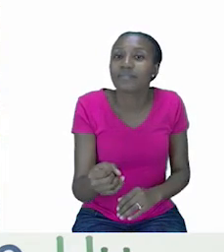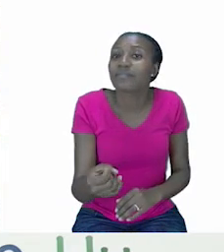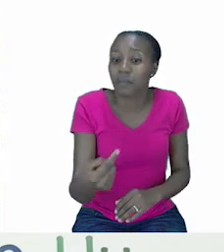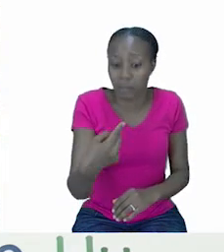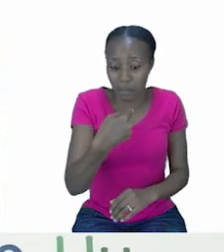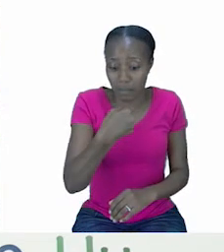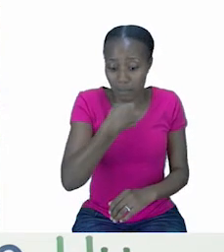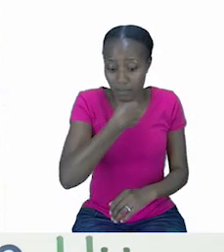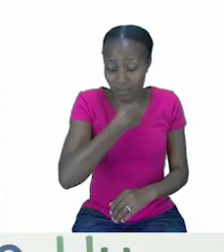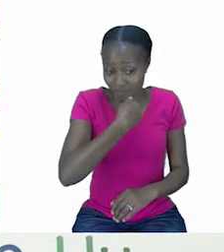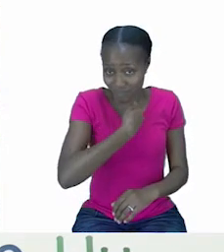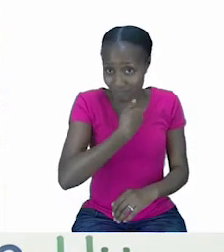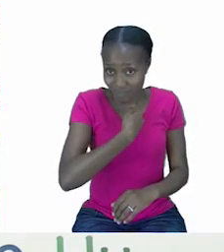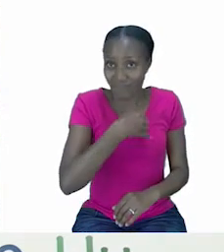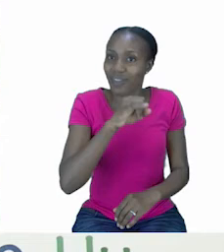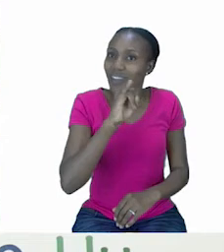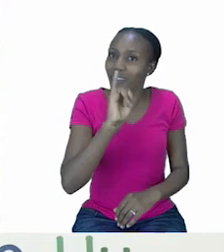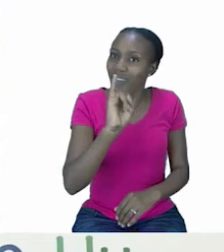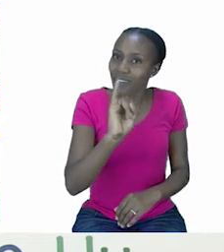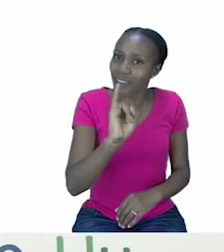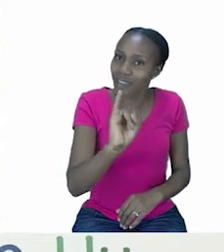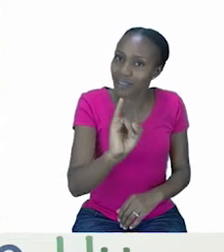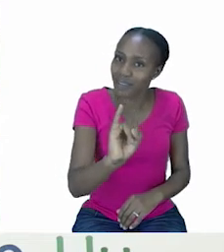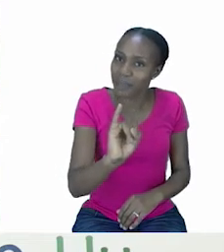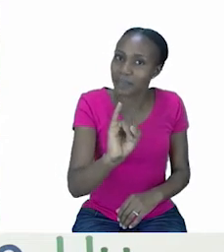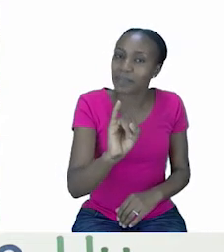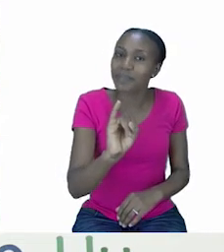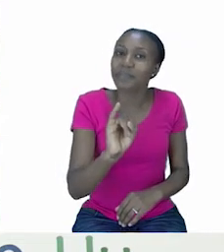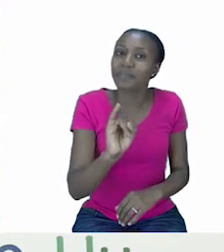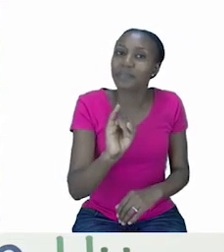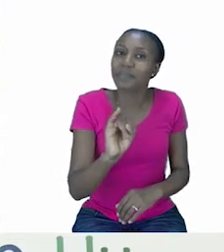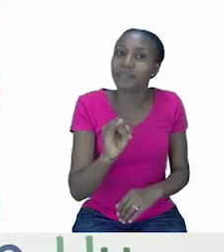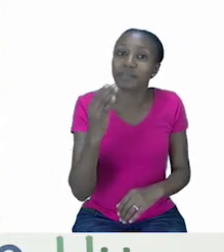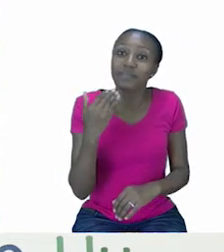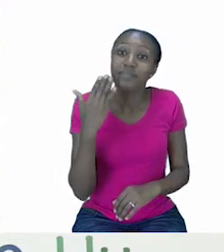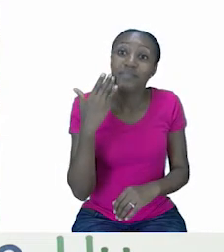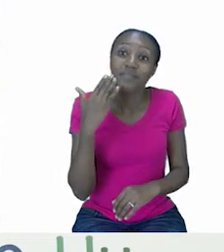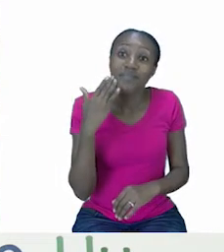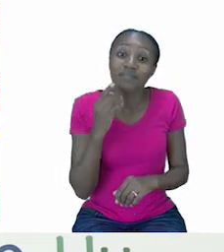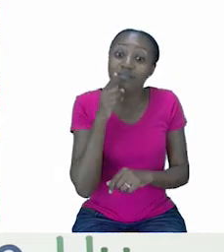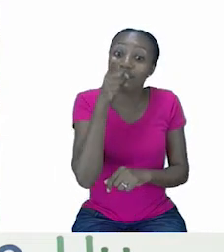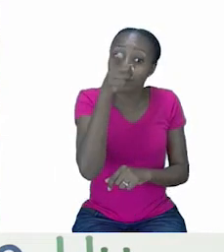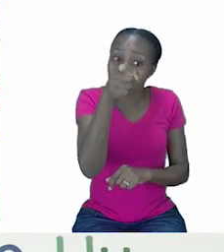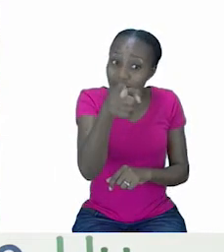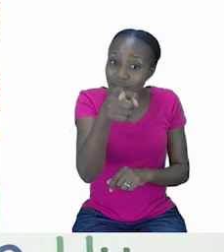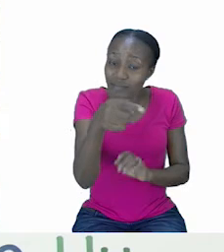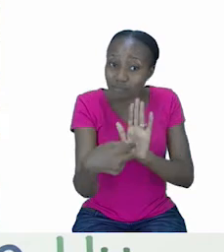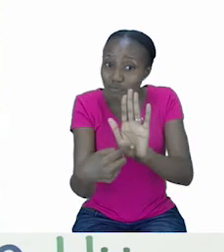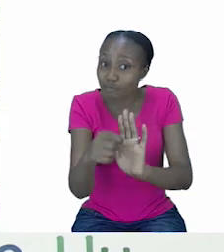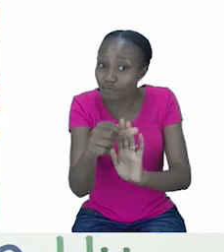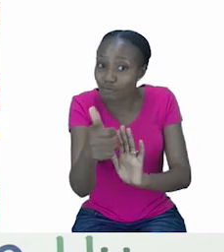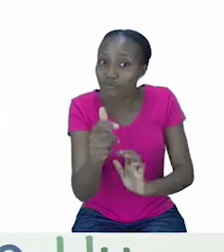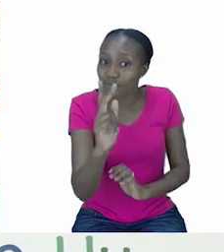I. Very good. And then we said when you point to someone else,